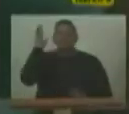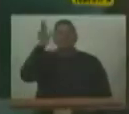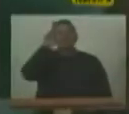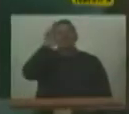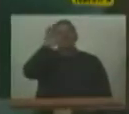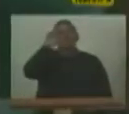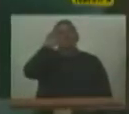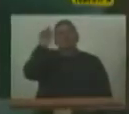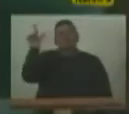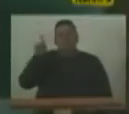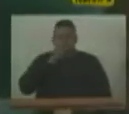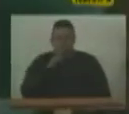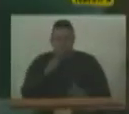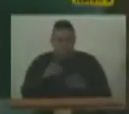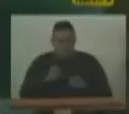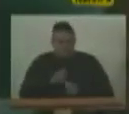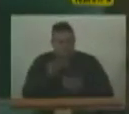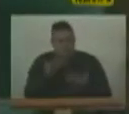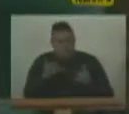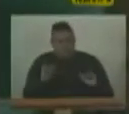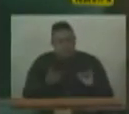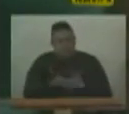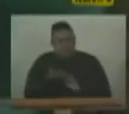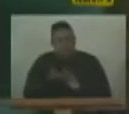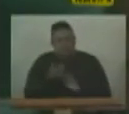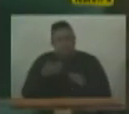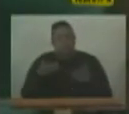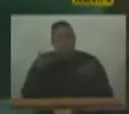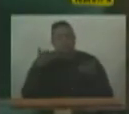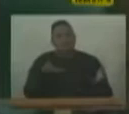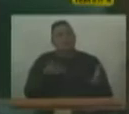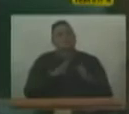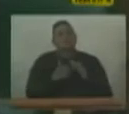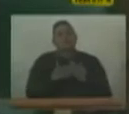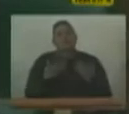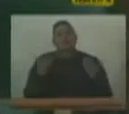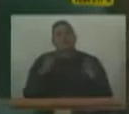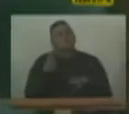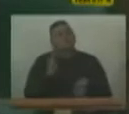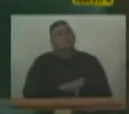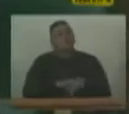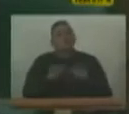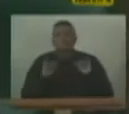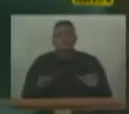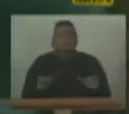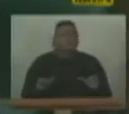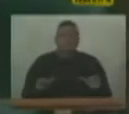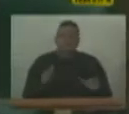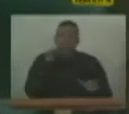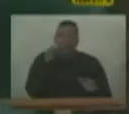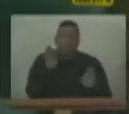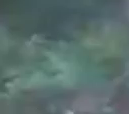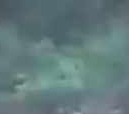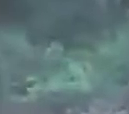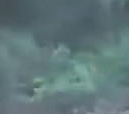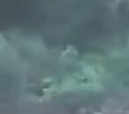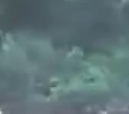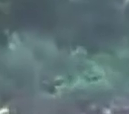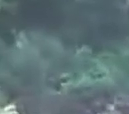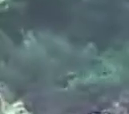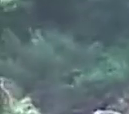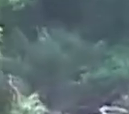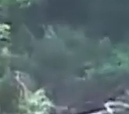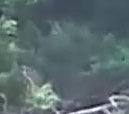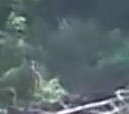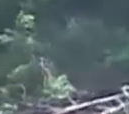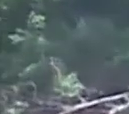has expressed an intention to continue operating in Jamaica as normal. Mining Minister Robert Montague speaking in Parliament on